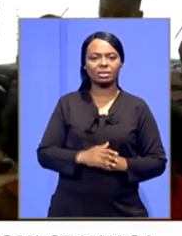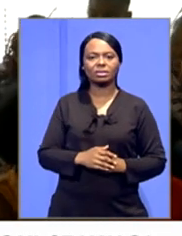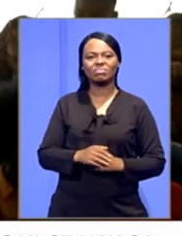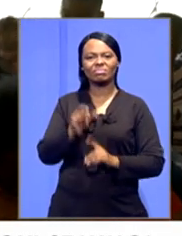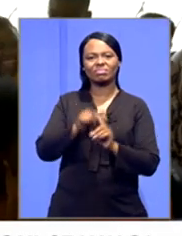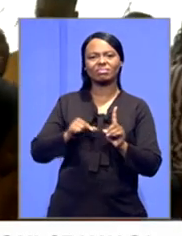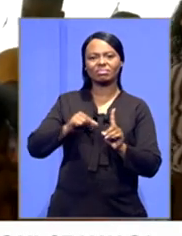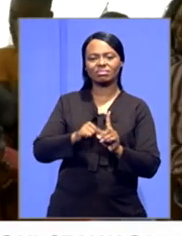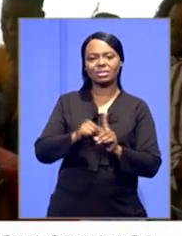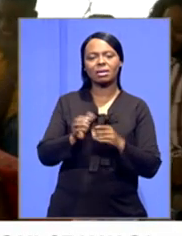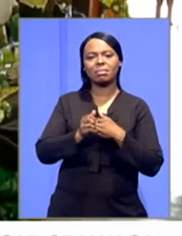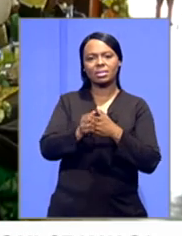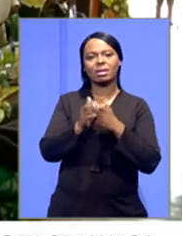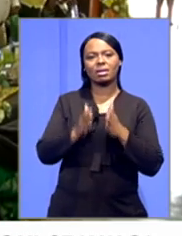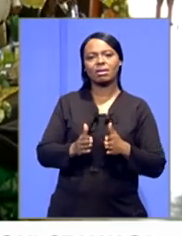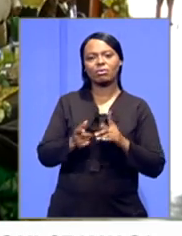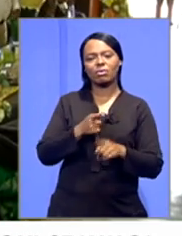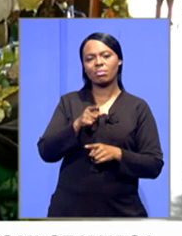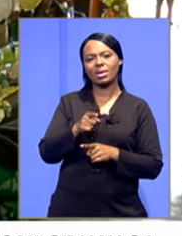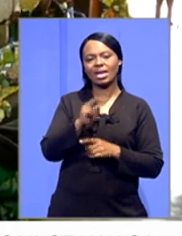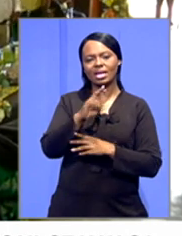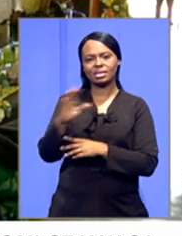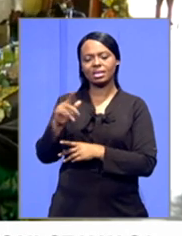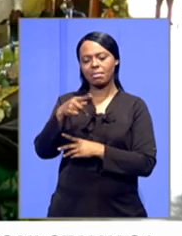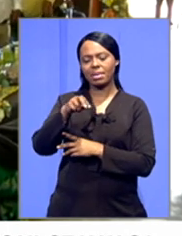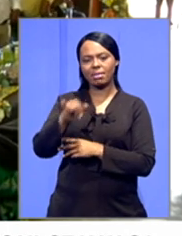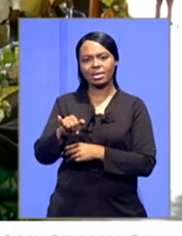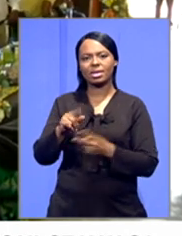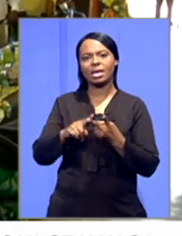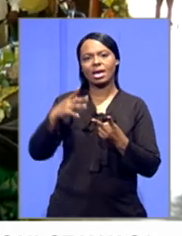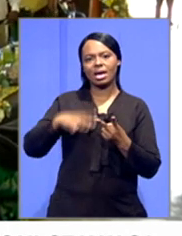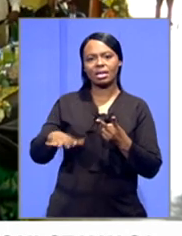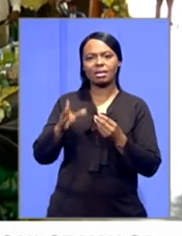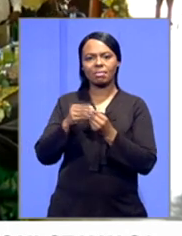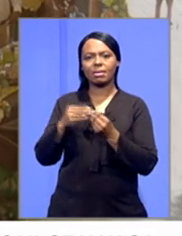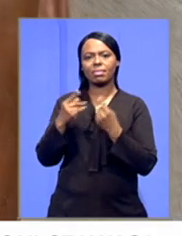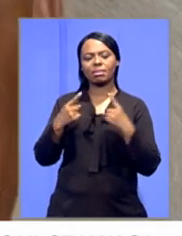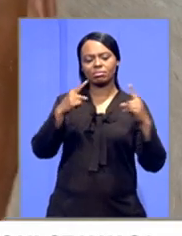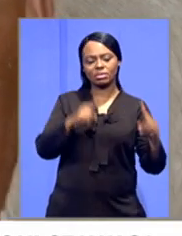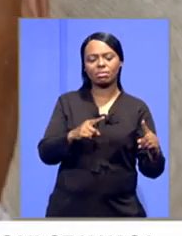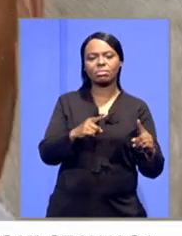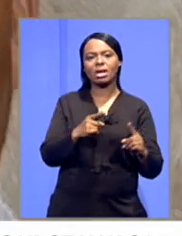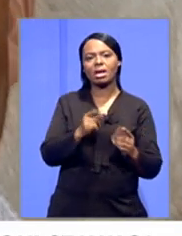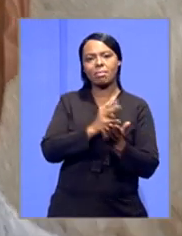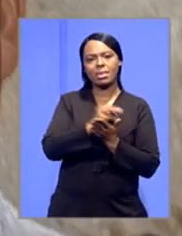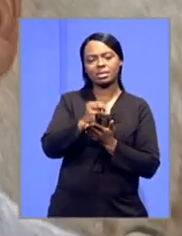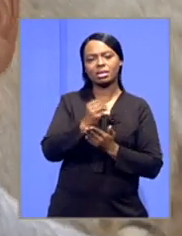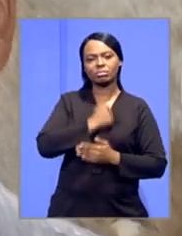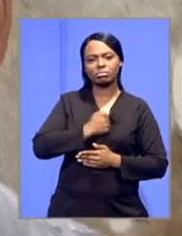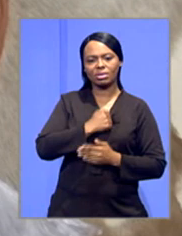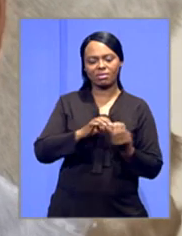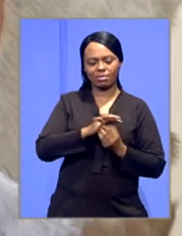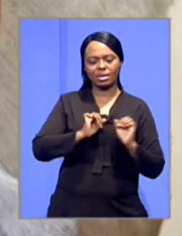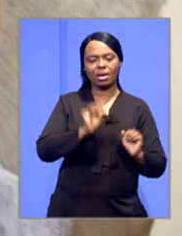ANC parliamente Mphemi Majodina le bahlanga ba bang ba moga o busang ba tla lebisa melaetsa ya matshediso le lapeng la Sokotsha